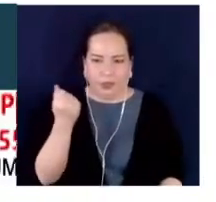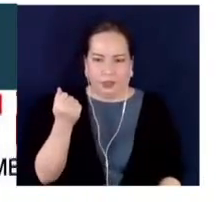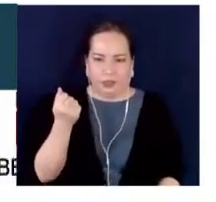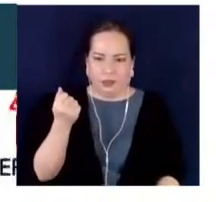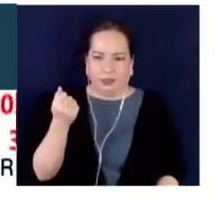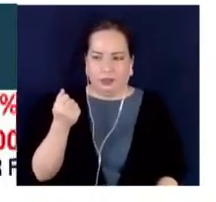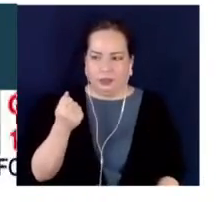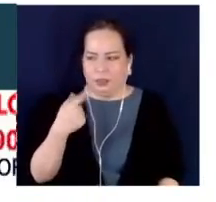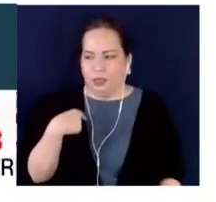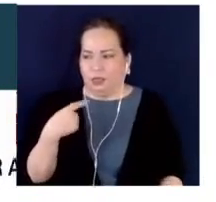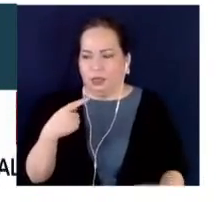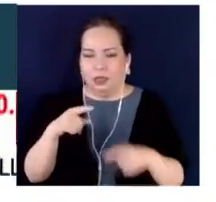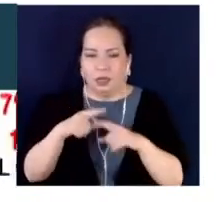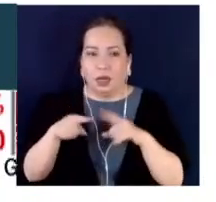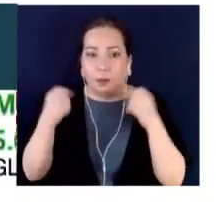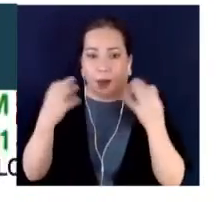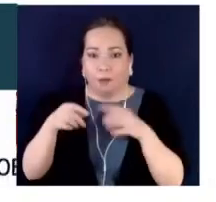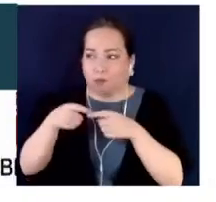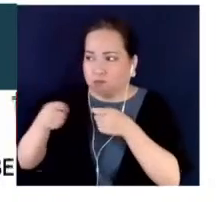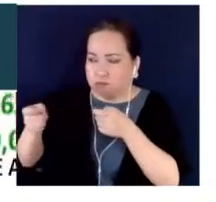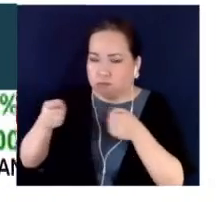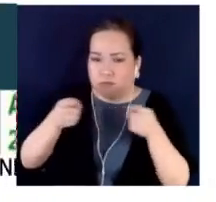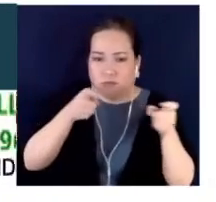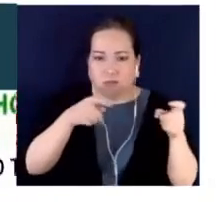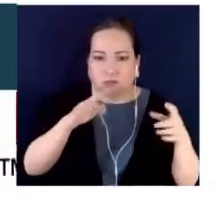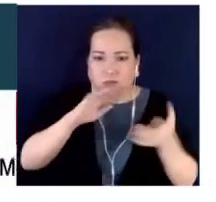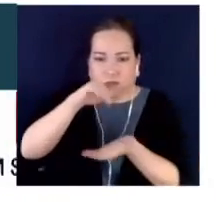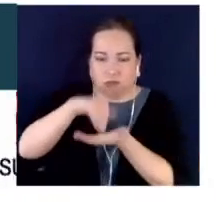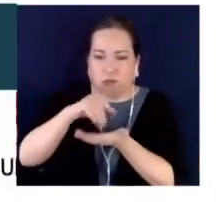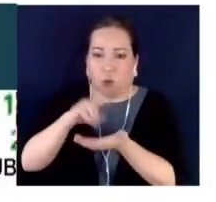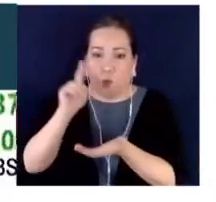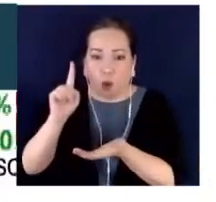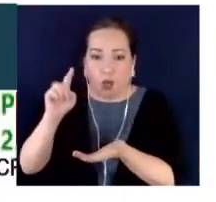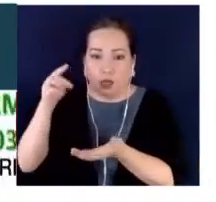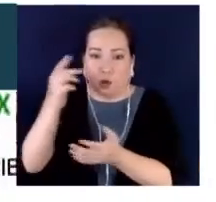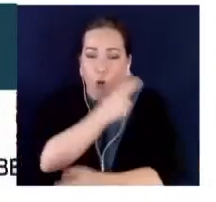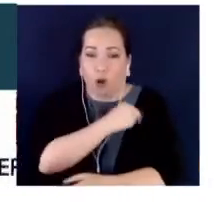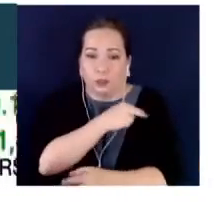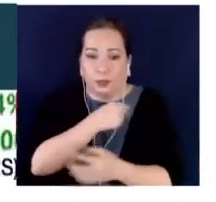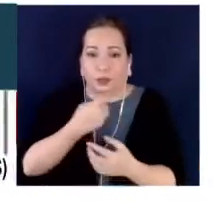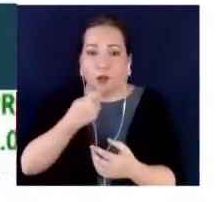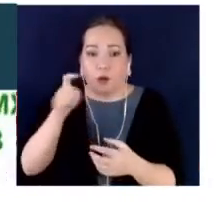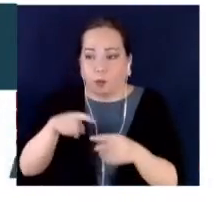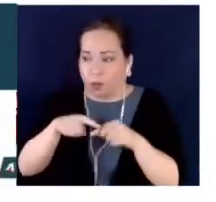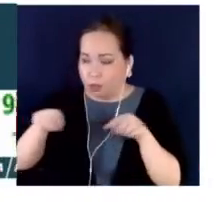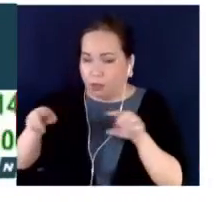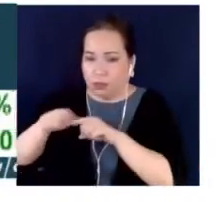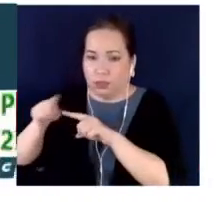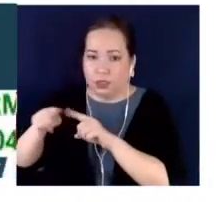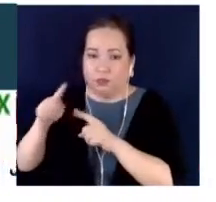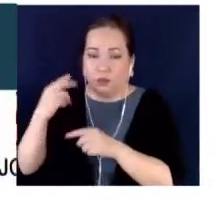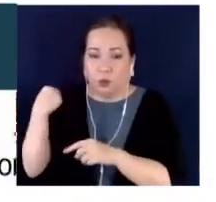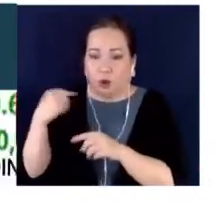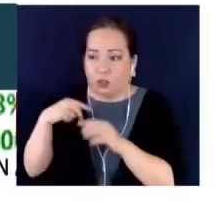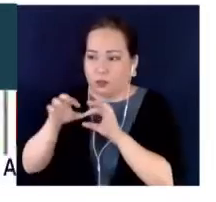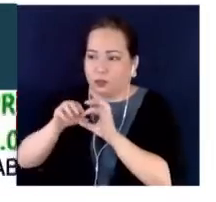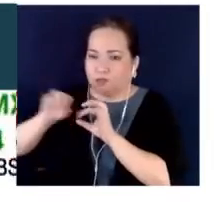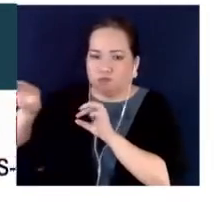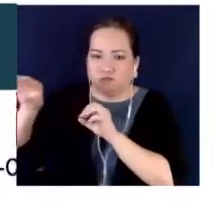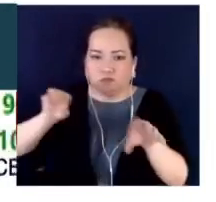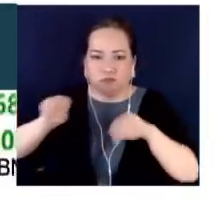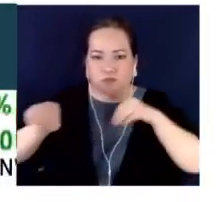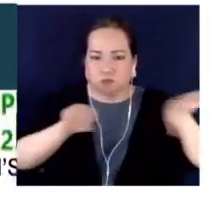command right now. We can coordinate with the different hospitals where to transfer patients